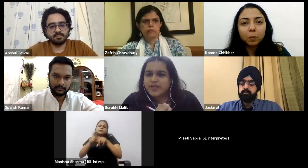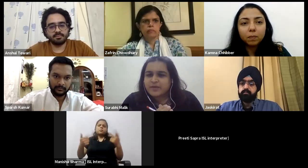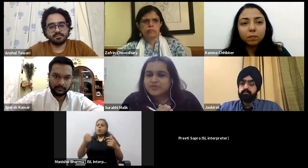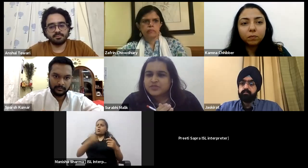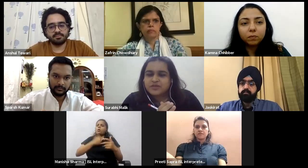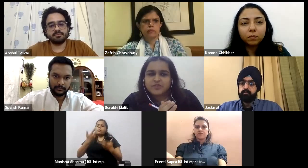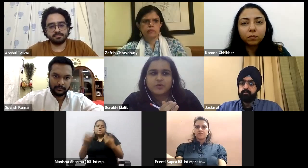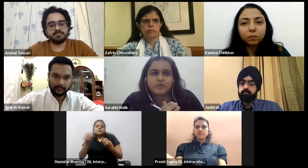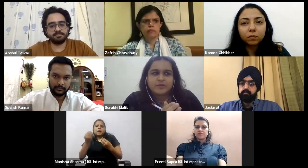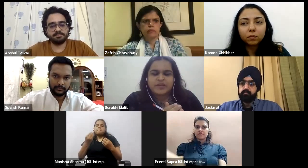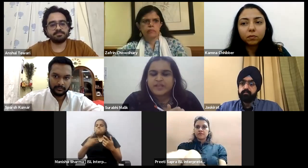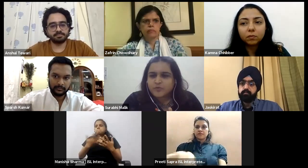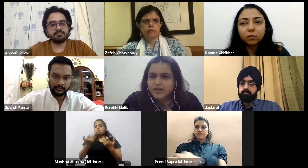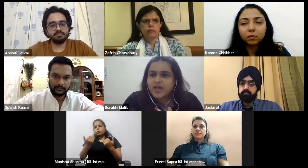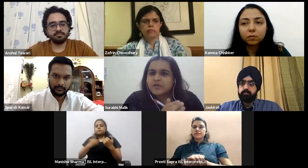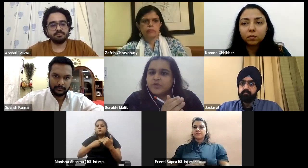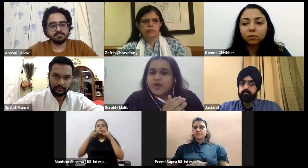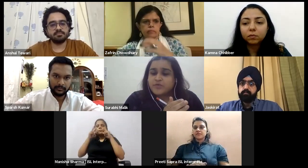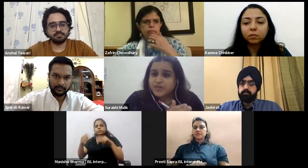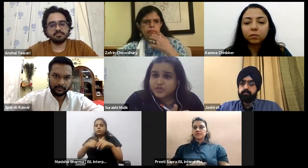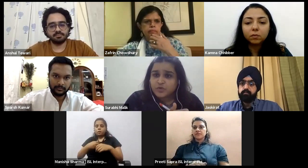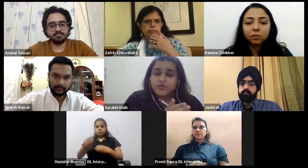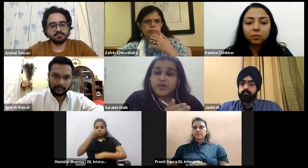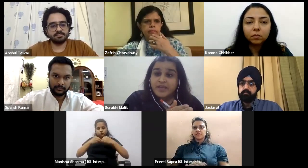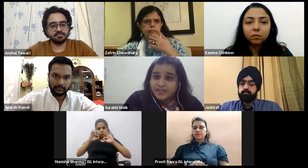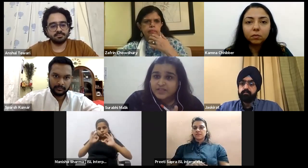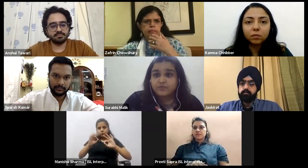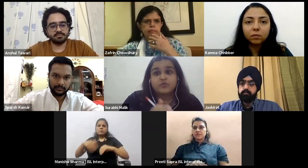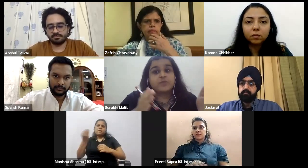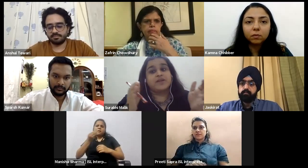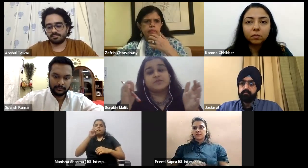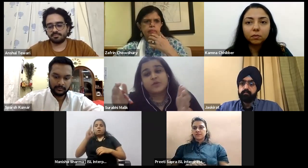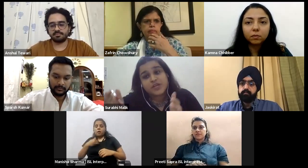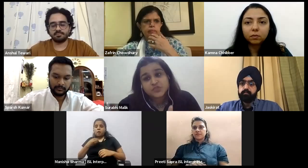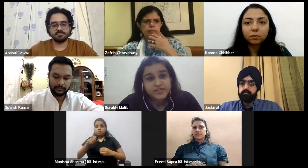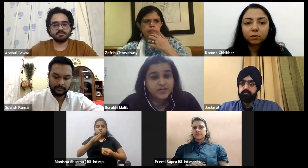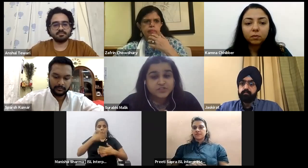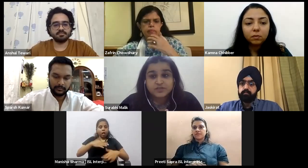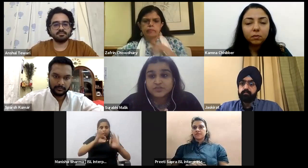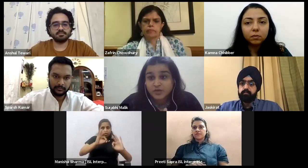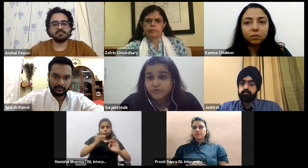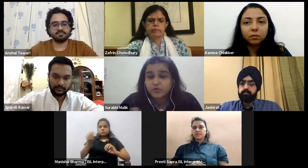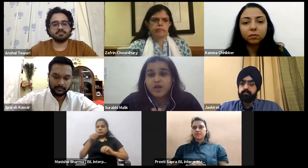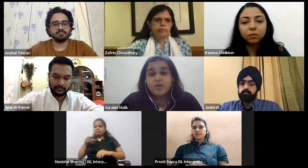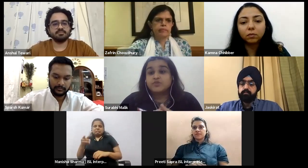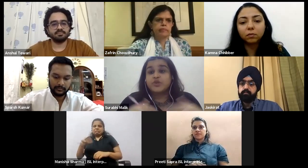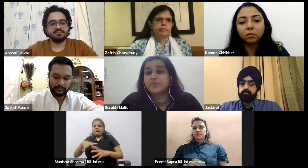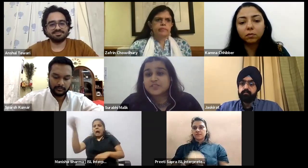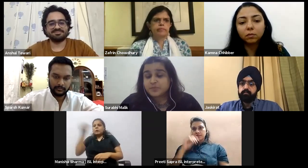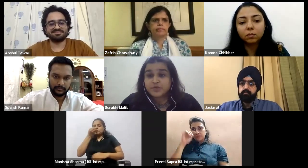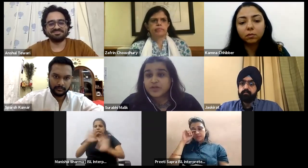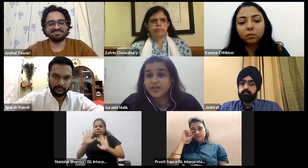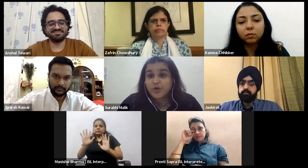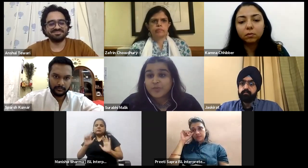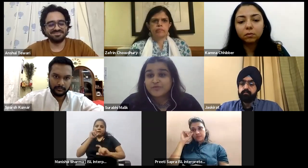chunks of, like I mentioned, we take care of our diet. We do have a fair chunk of healthy food. We might as well occasionally indulge in junk food. But should I